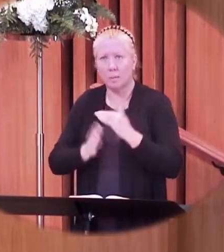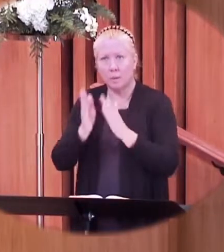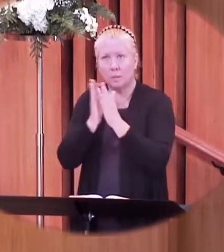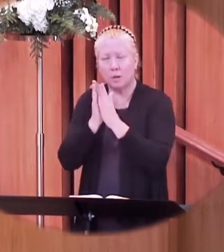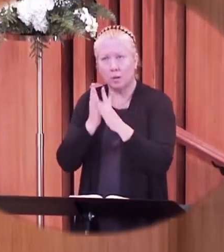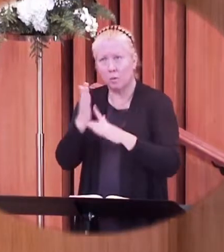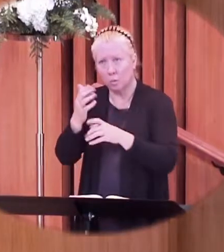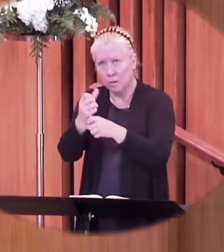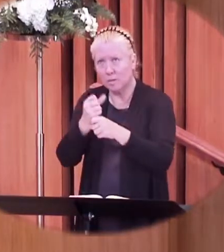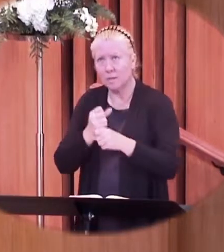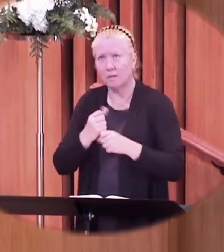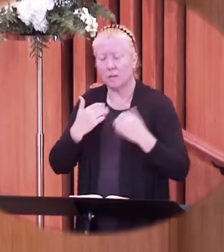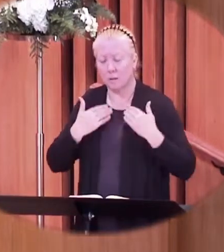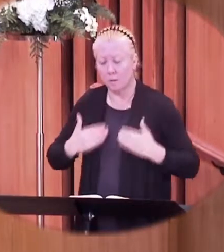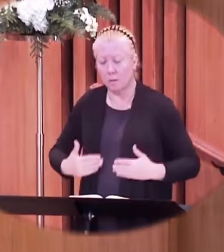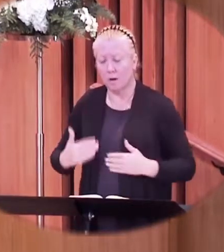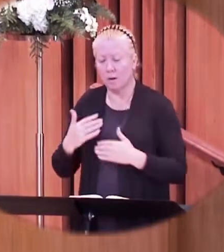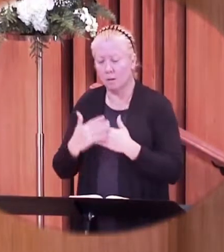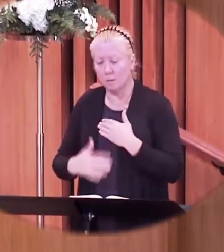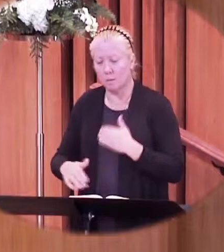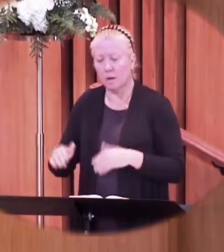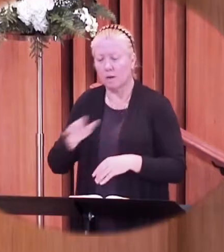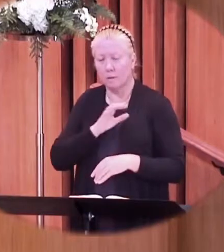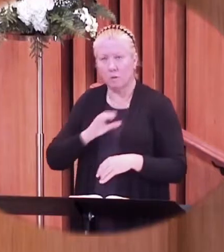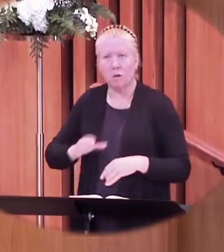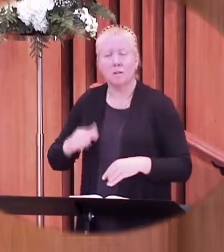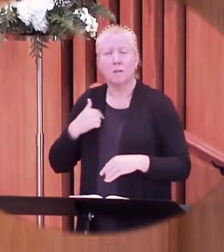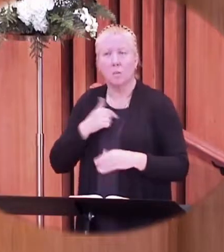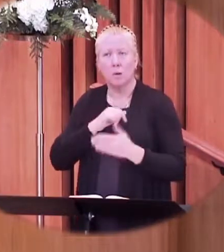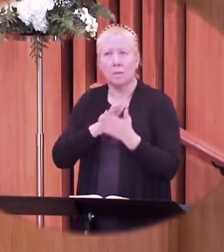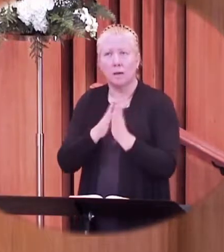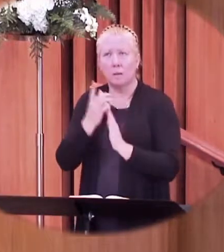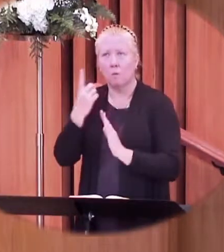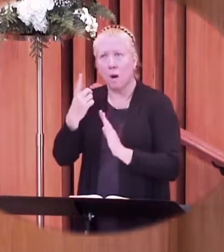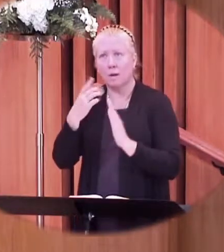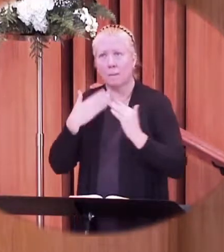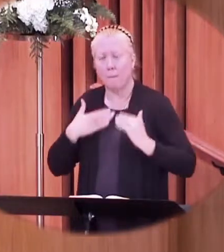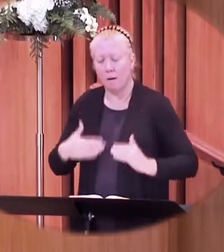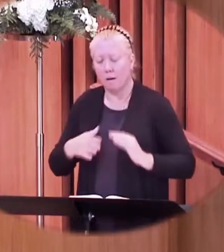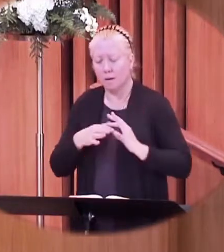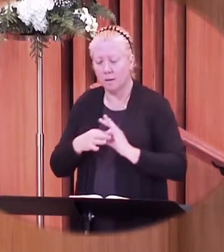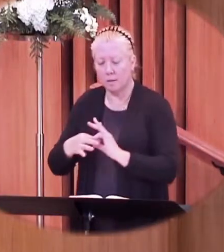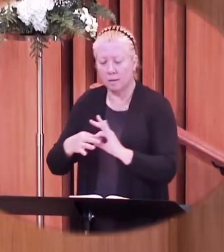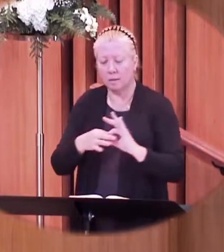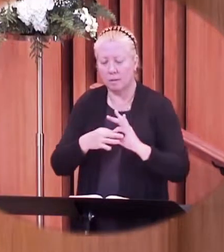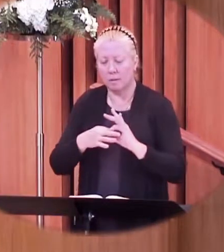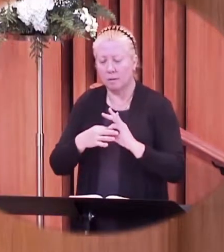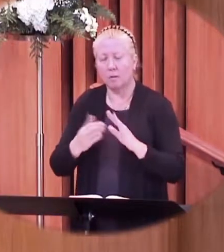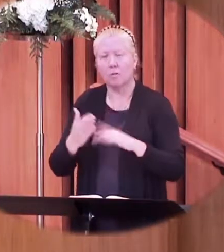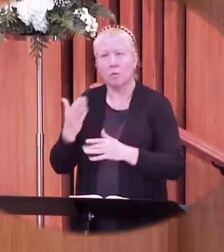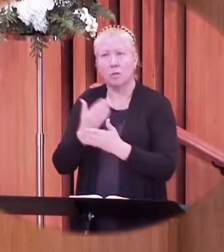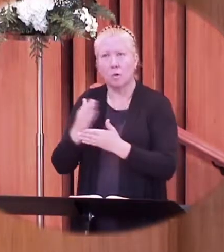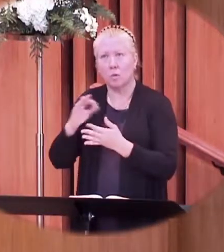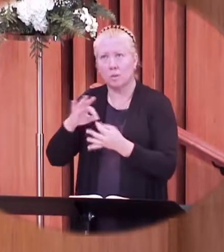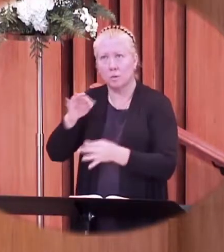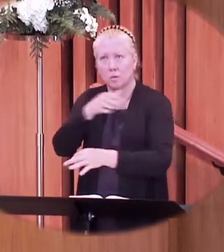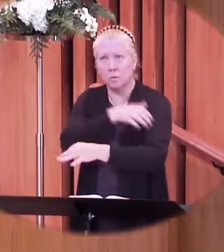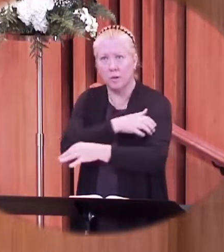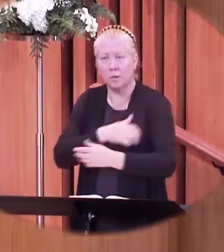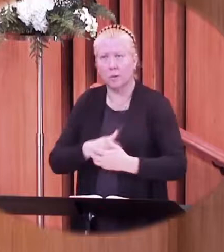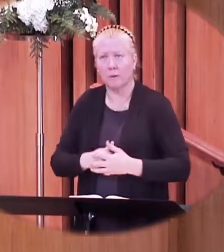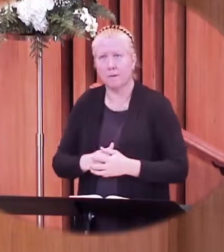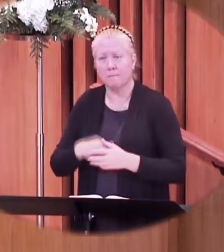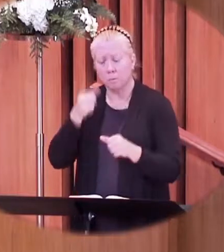that, partaking of the body and blood of Christ, we may be gathered into one by the Holy Spirit. Remember, Lord, your